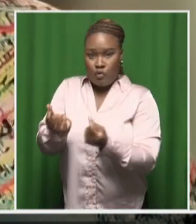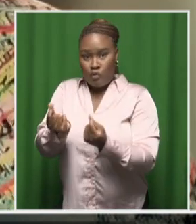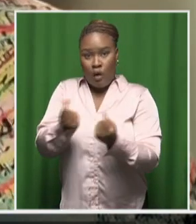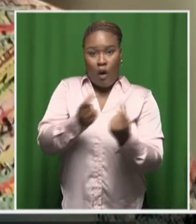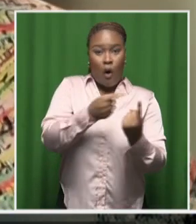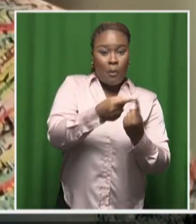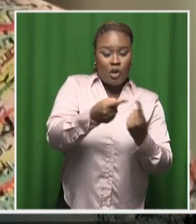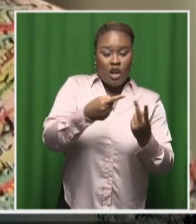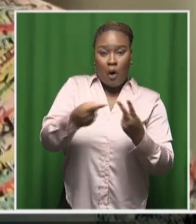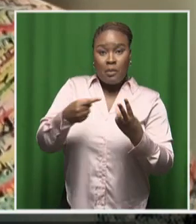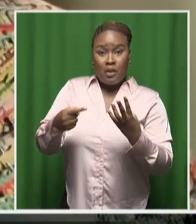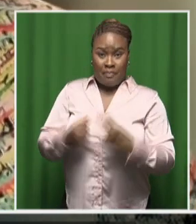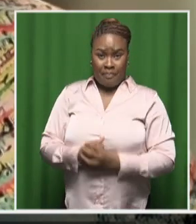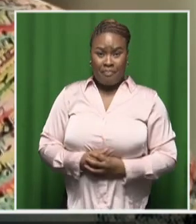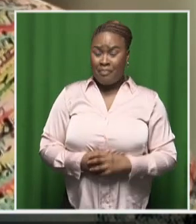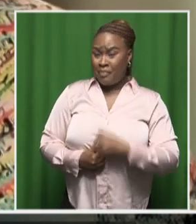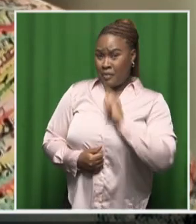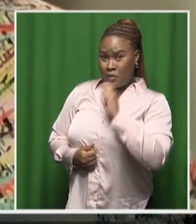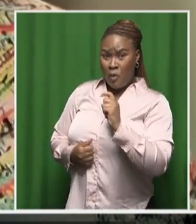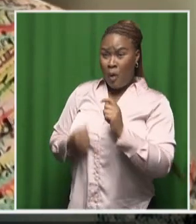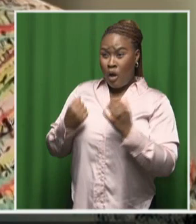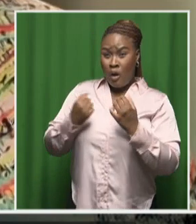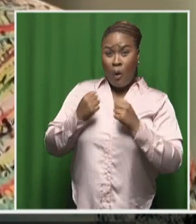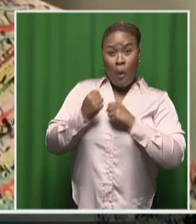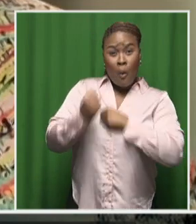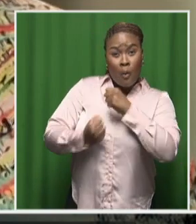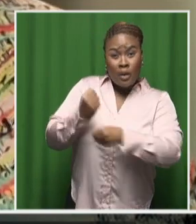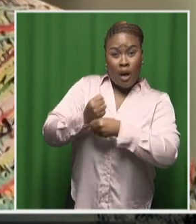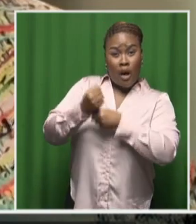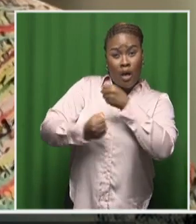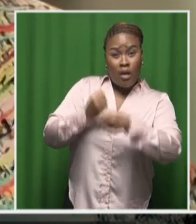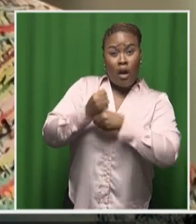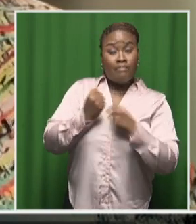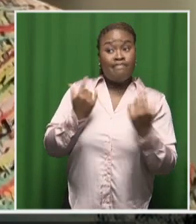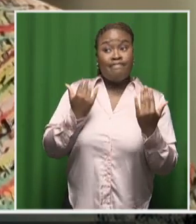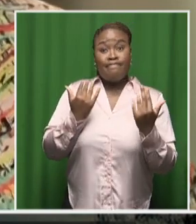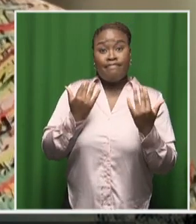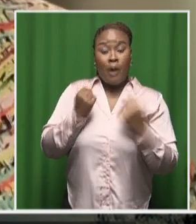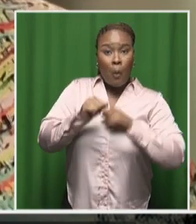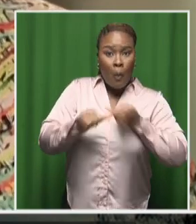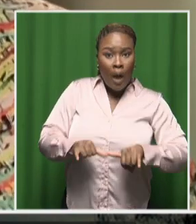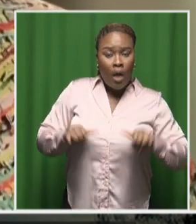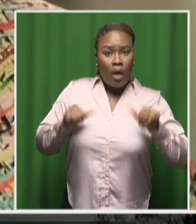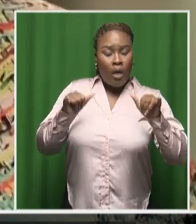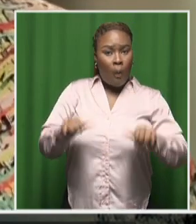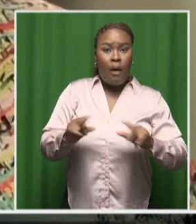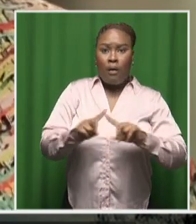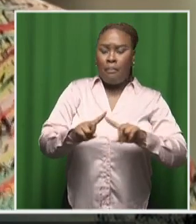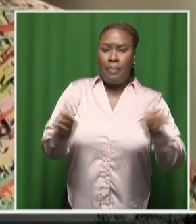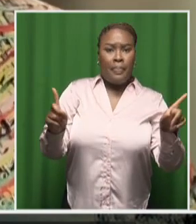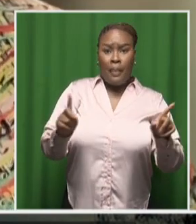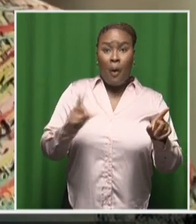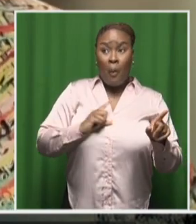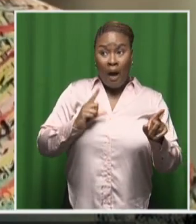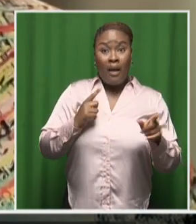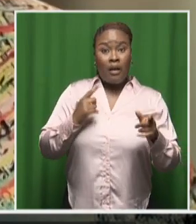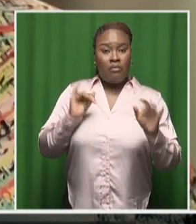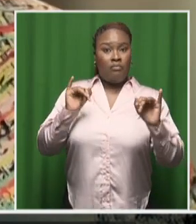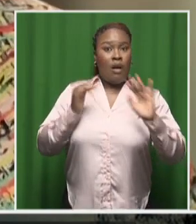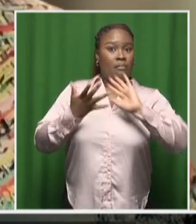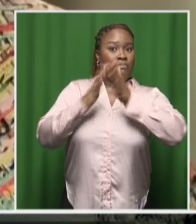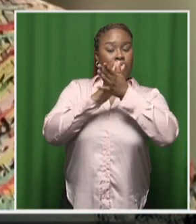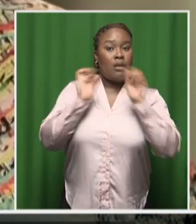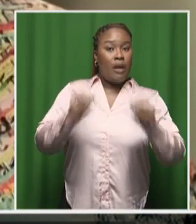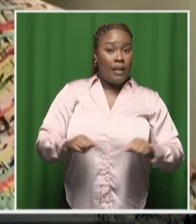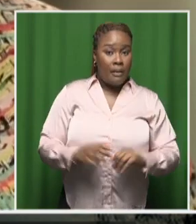People can't wait years because this, unfortunately, is where things go horribly wrong. But if in